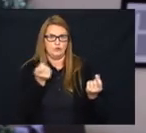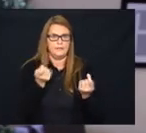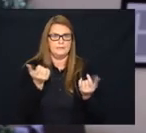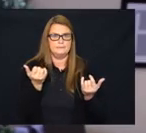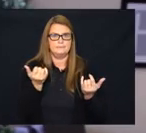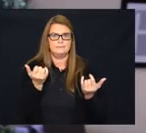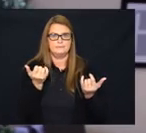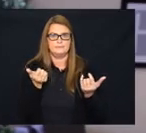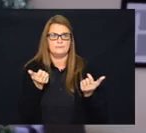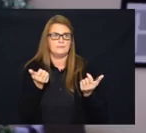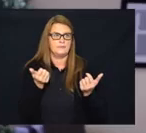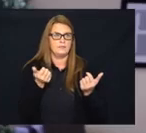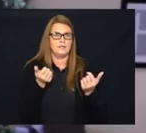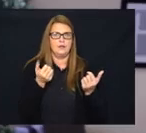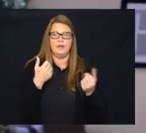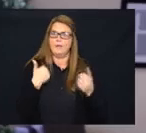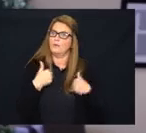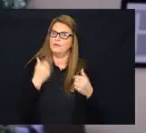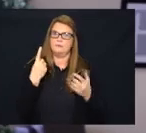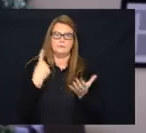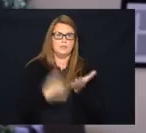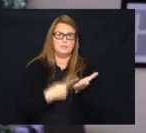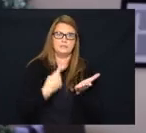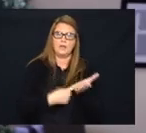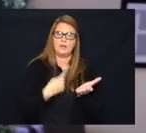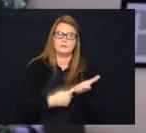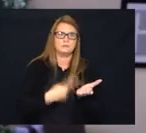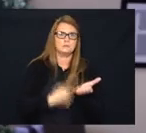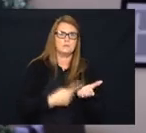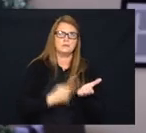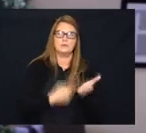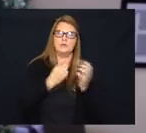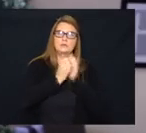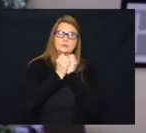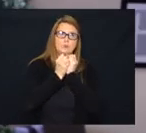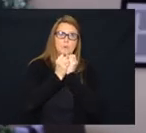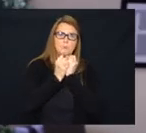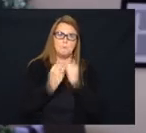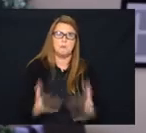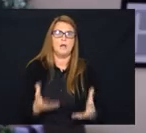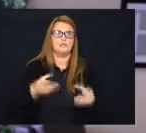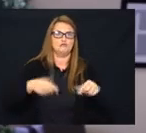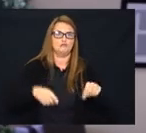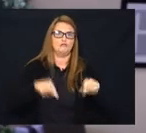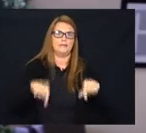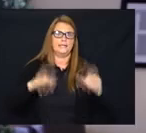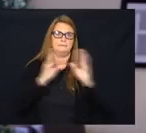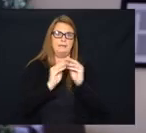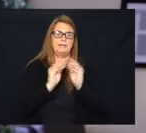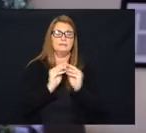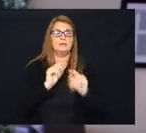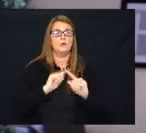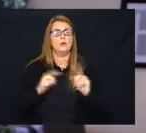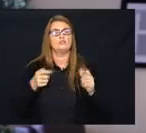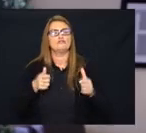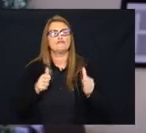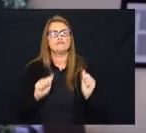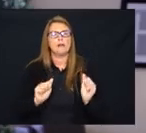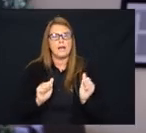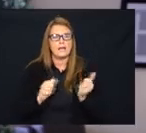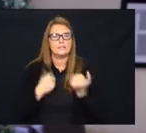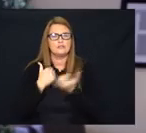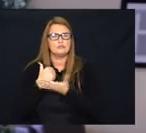have talked about a lot during these briefings, is to try to make sure that we are